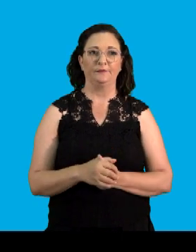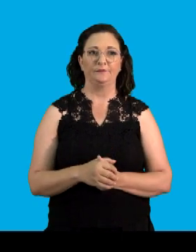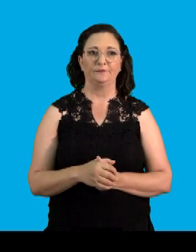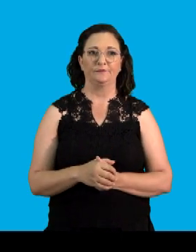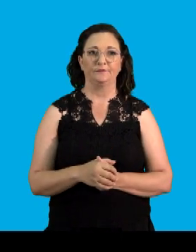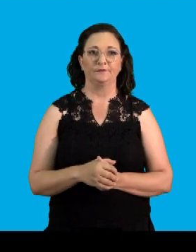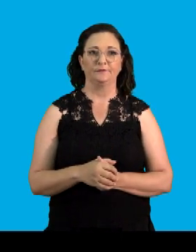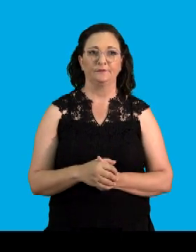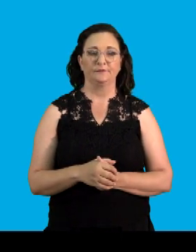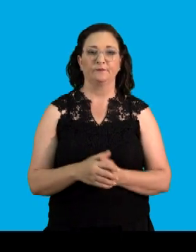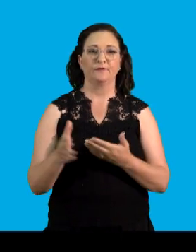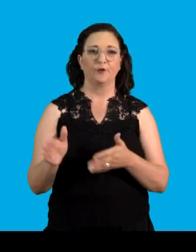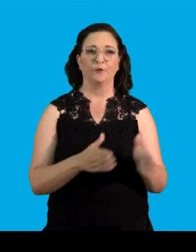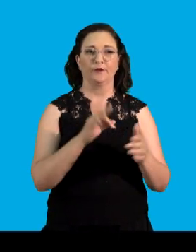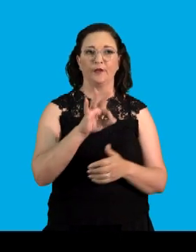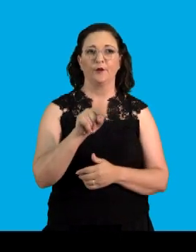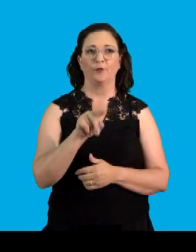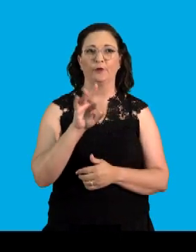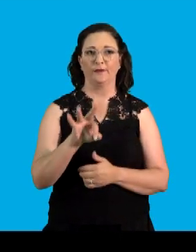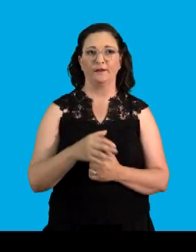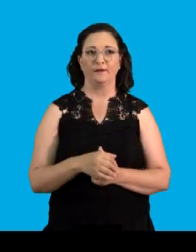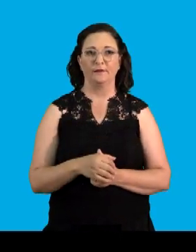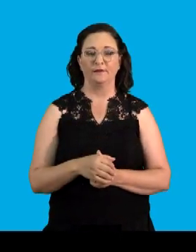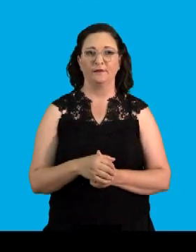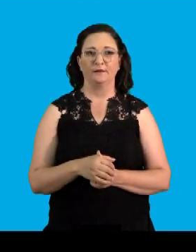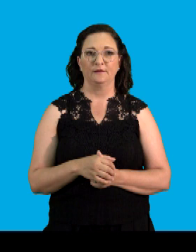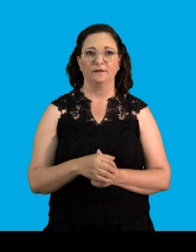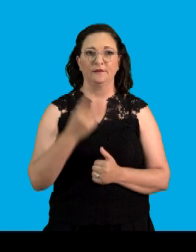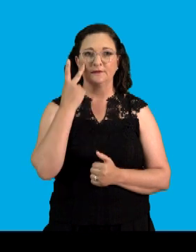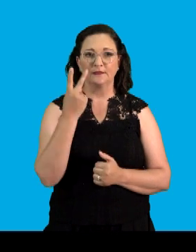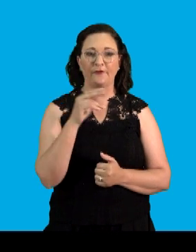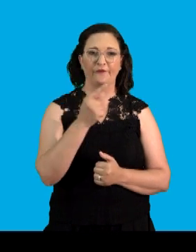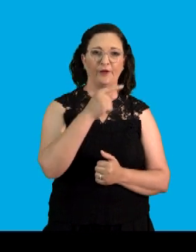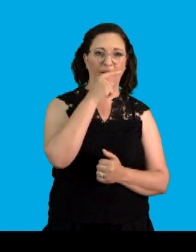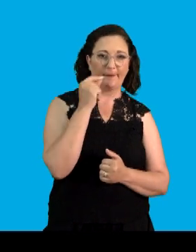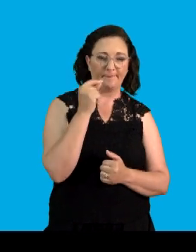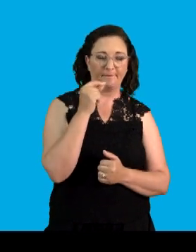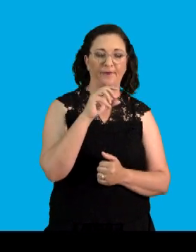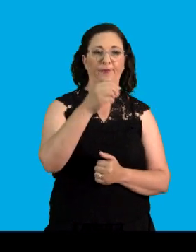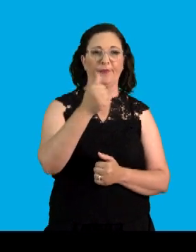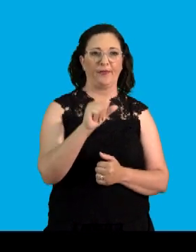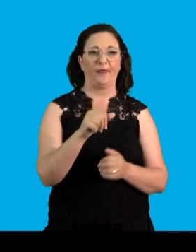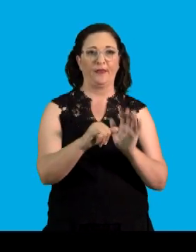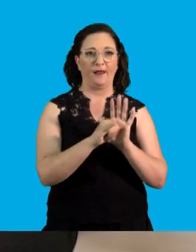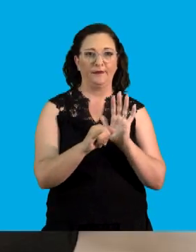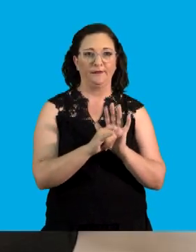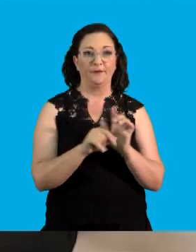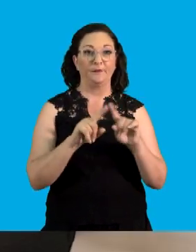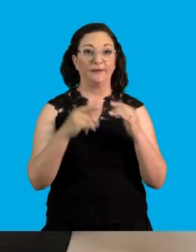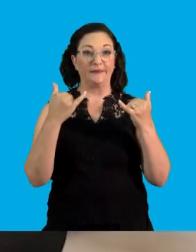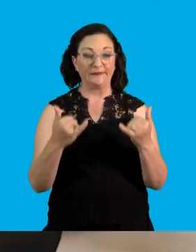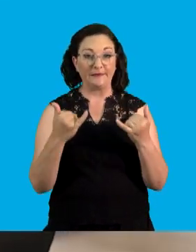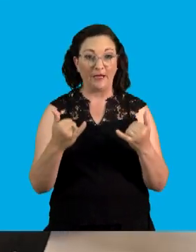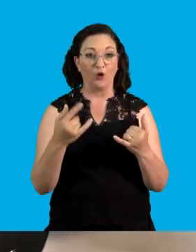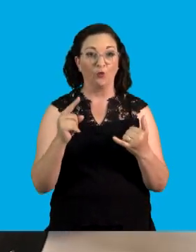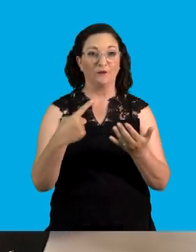identification. All right, let's move on to 3.3. I hope you can see we started by naming, we've identified. Now we